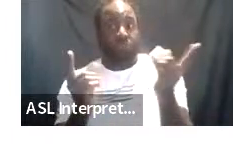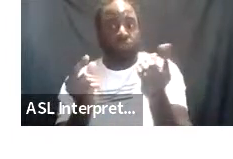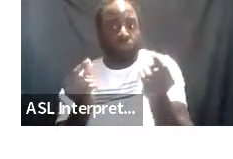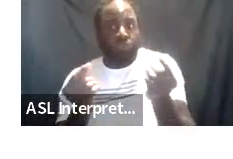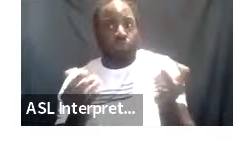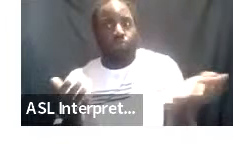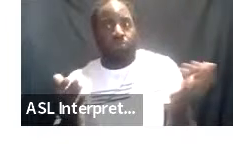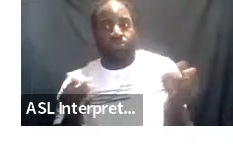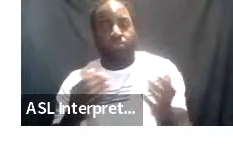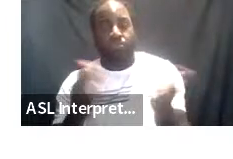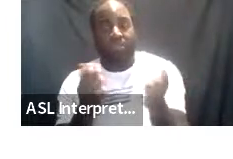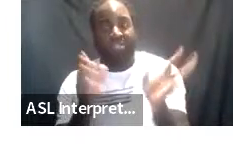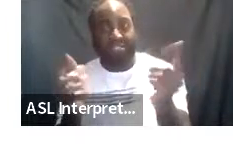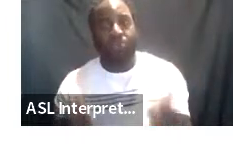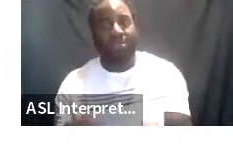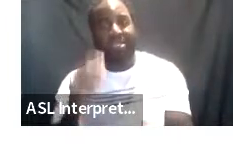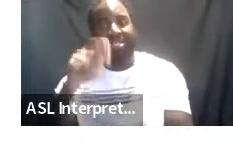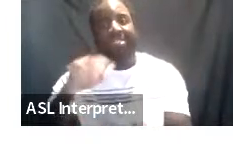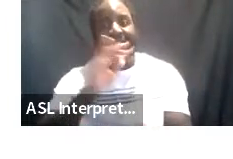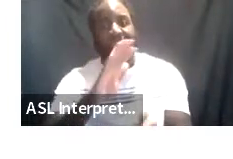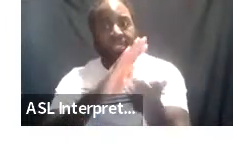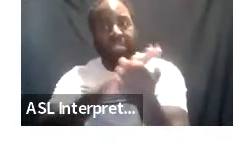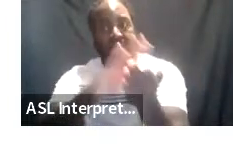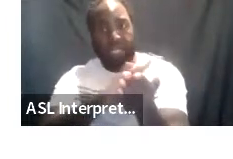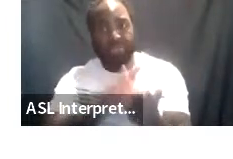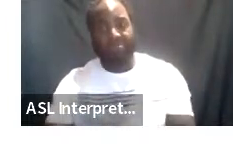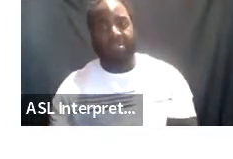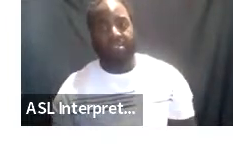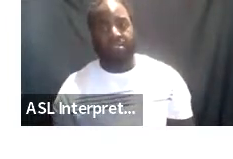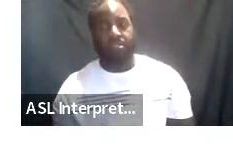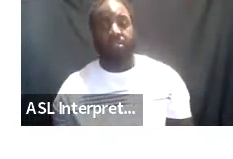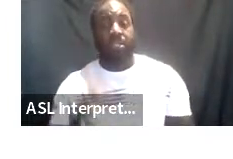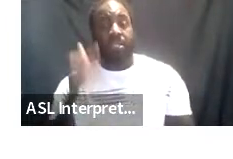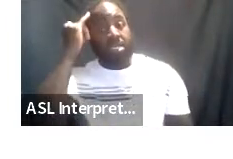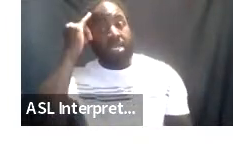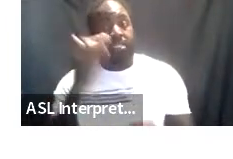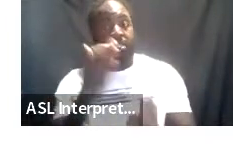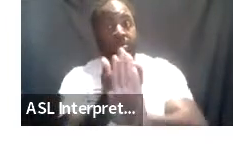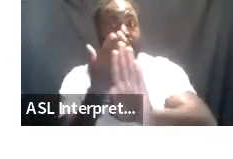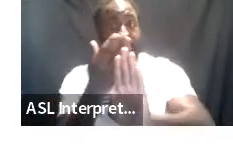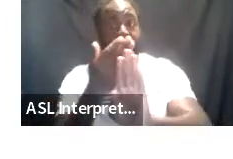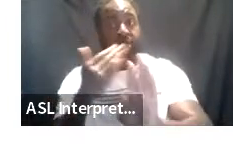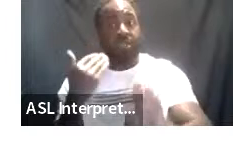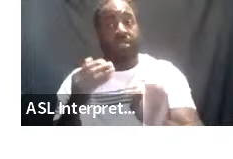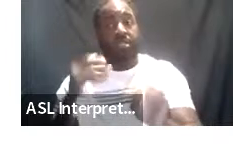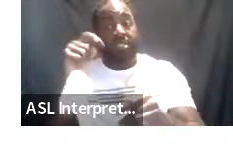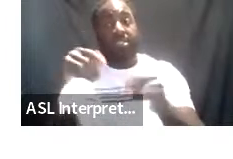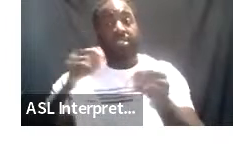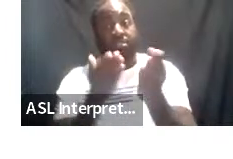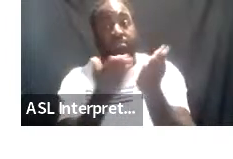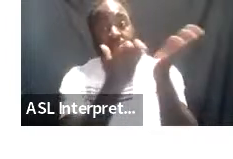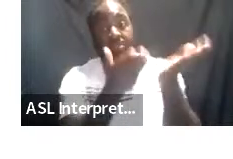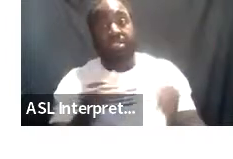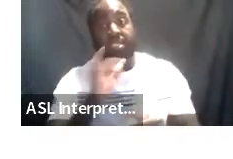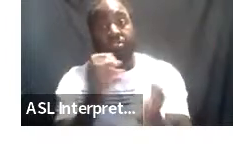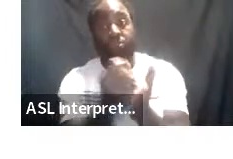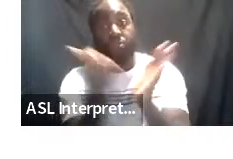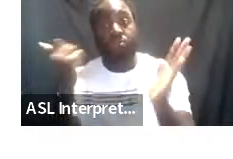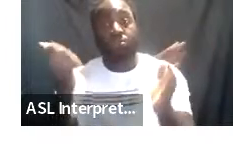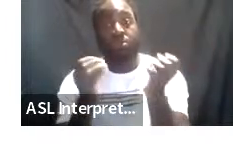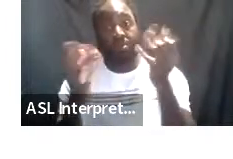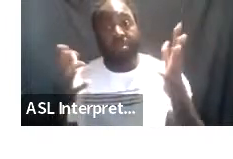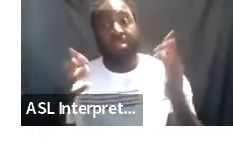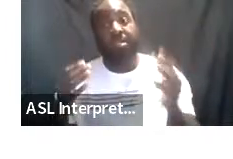housing policy, this is the document. And the idea behind these proposals is to remove many